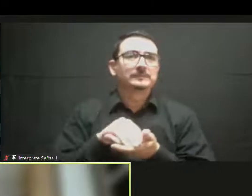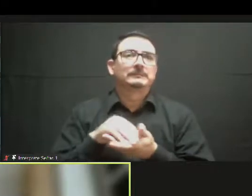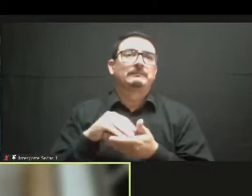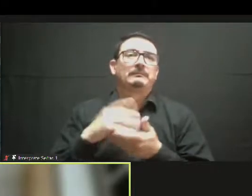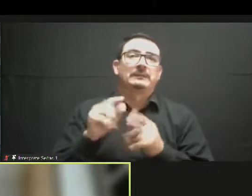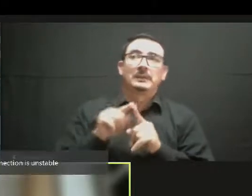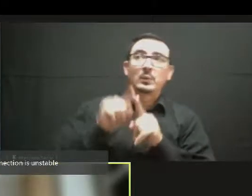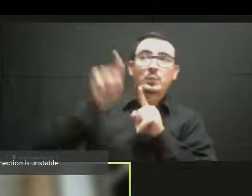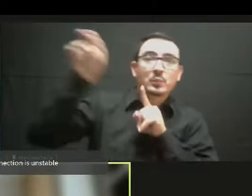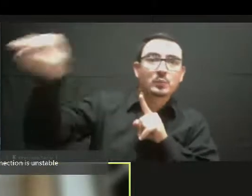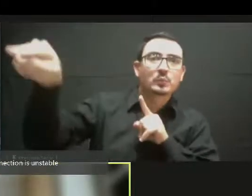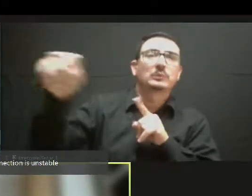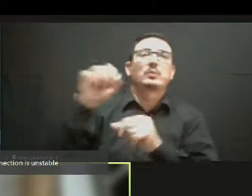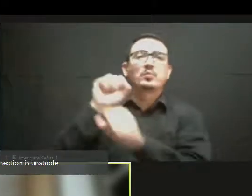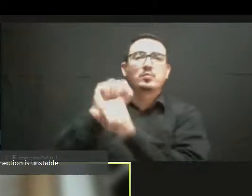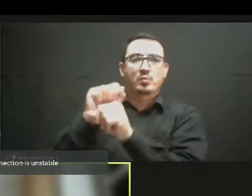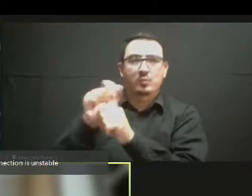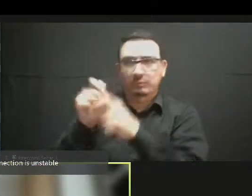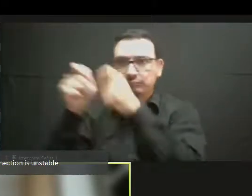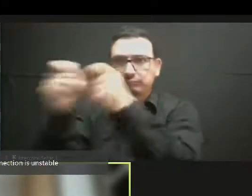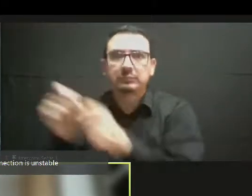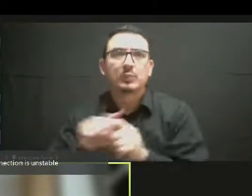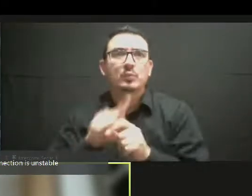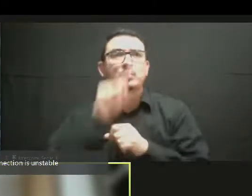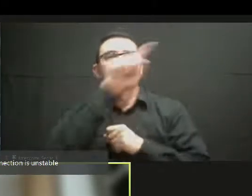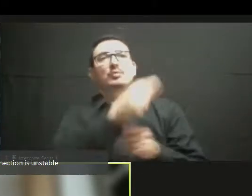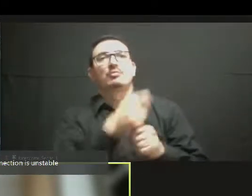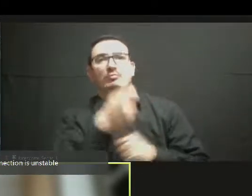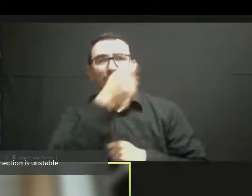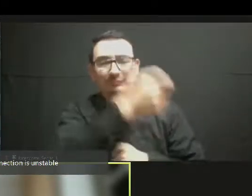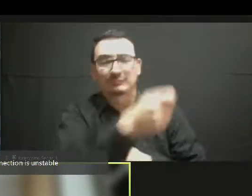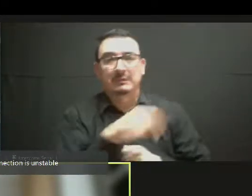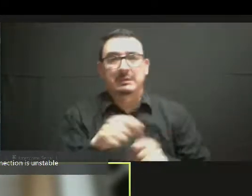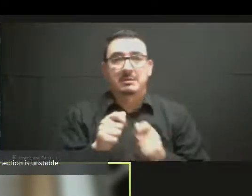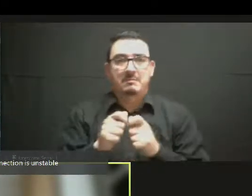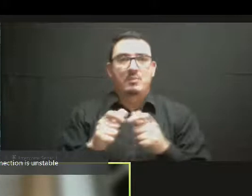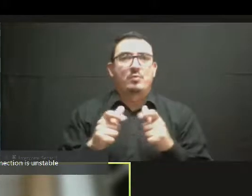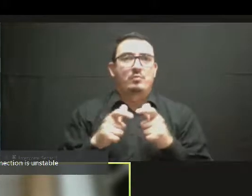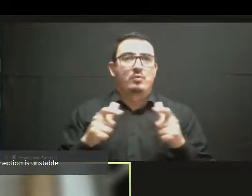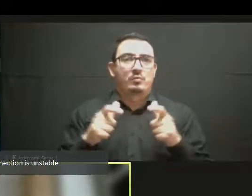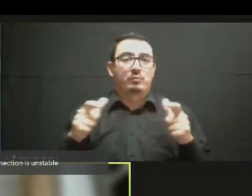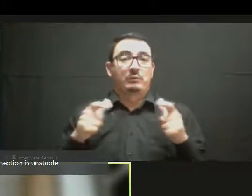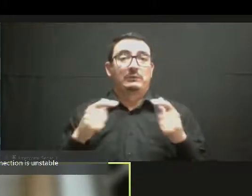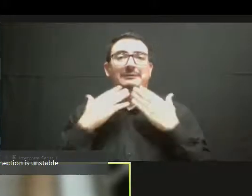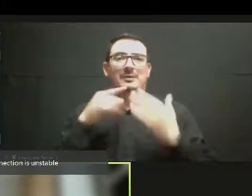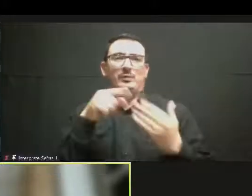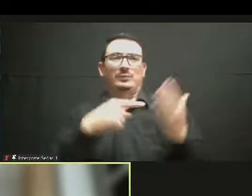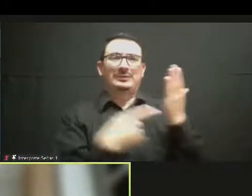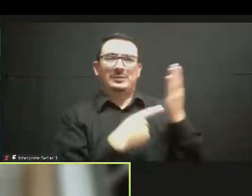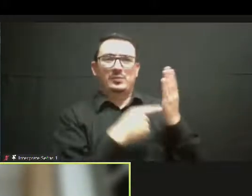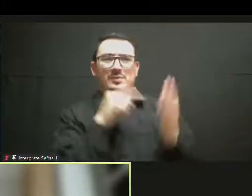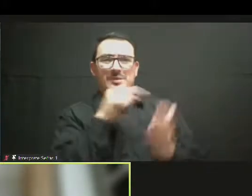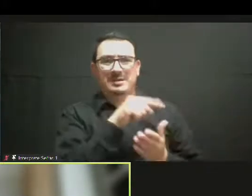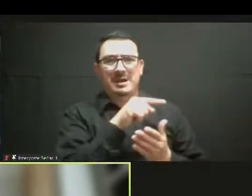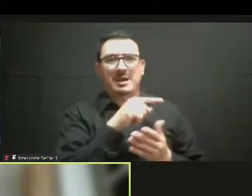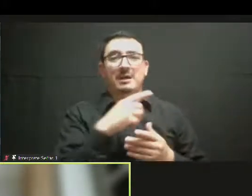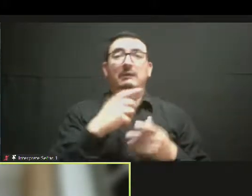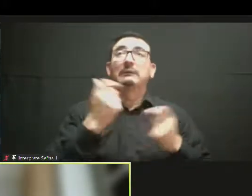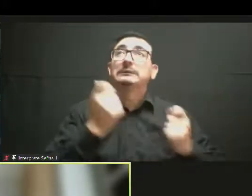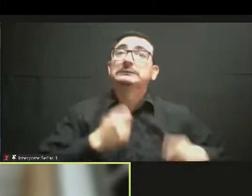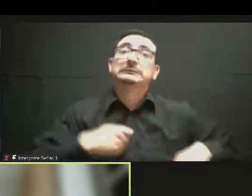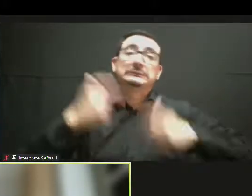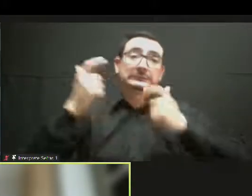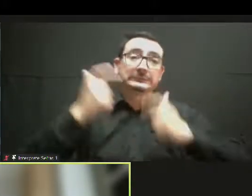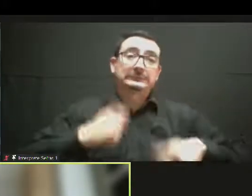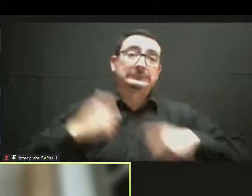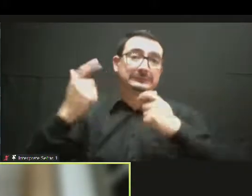digital enterprises, which are exporters in the regional market, but then they're also linking up with suppliers in remote parts of the country,